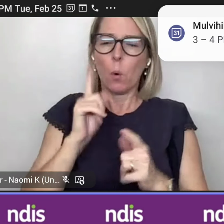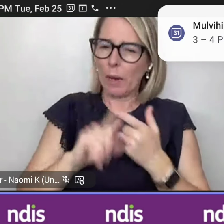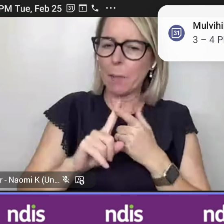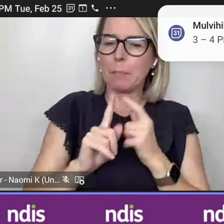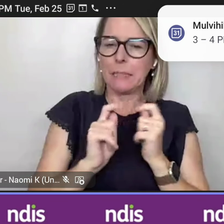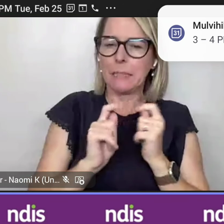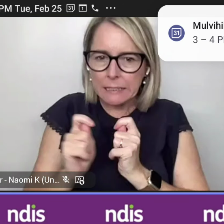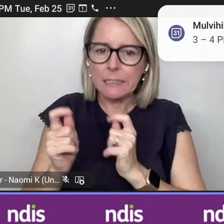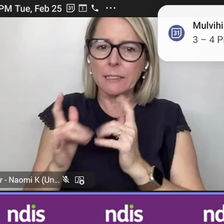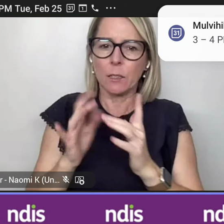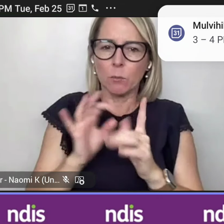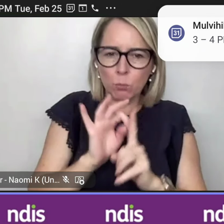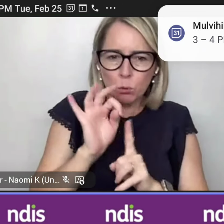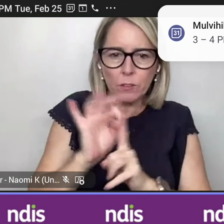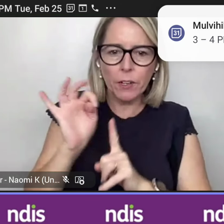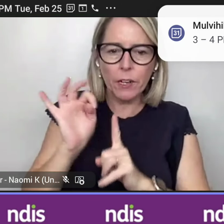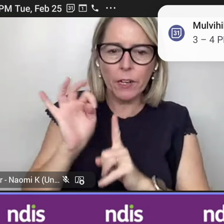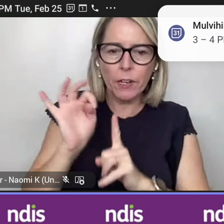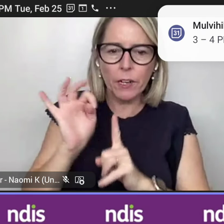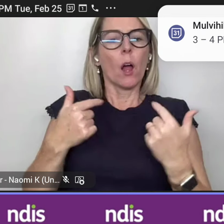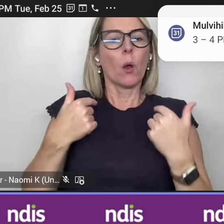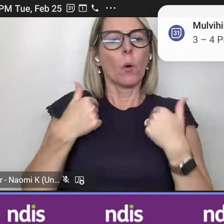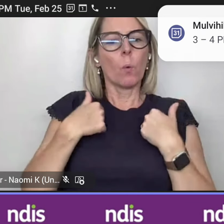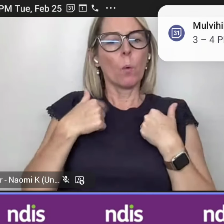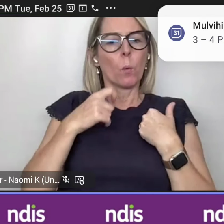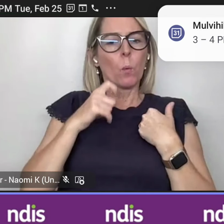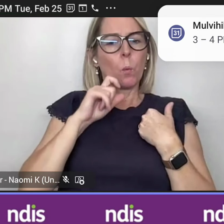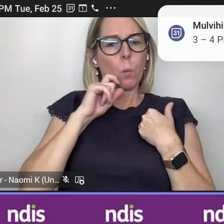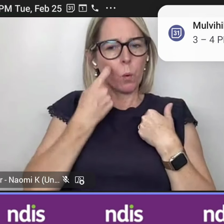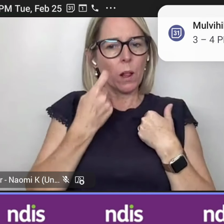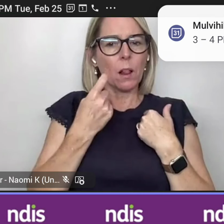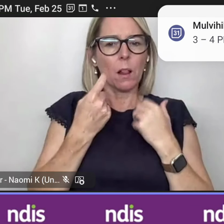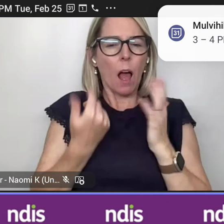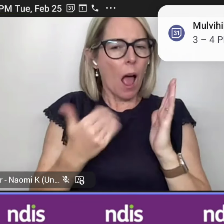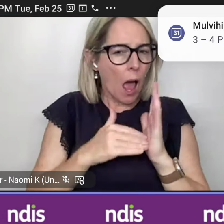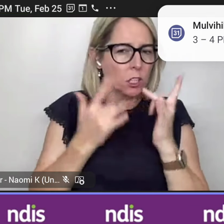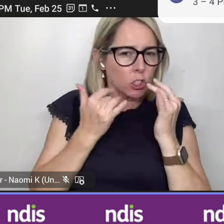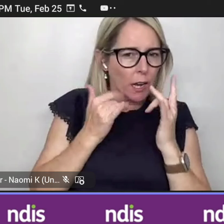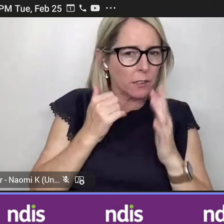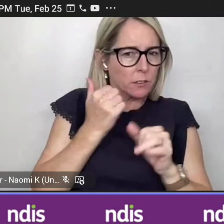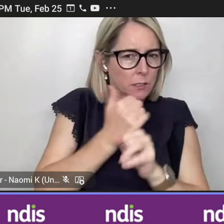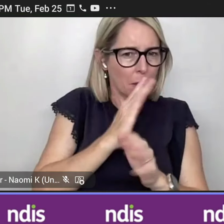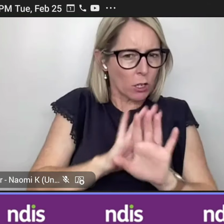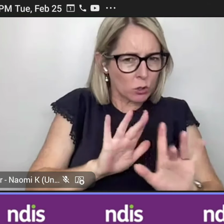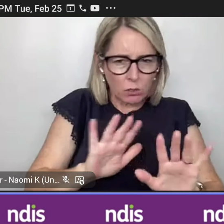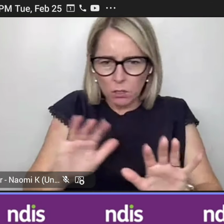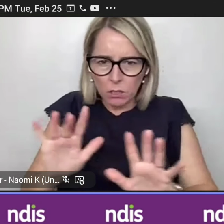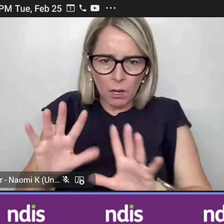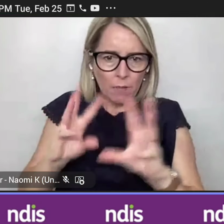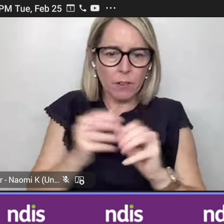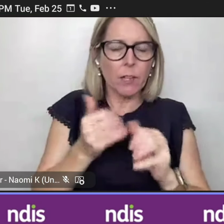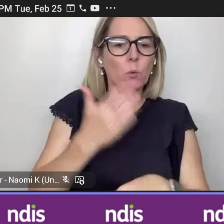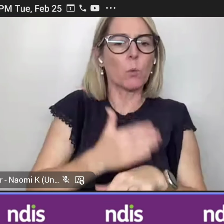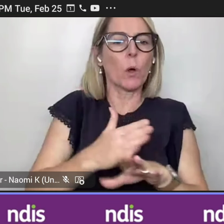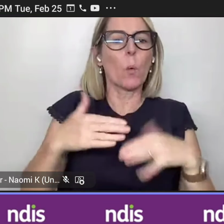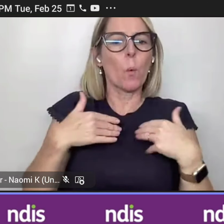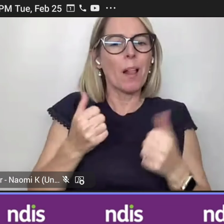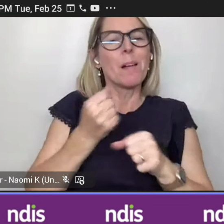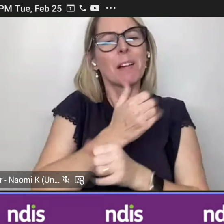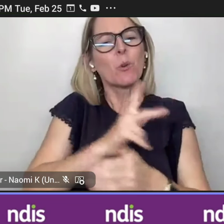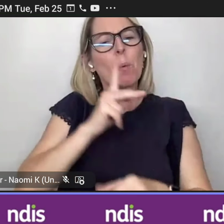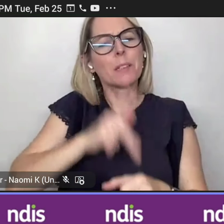checks to make sure this approach is working well and that participants' NDIS budgets are fair and